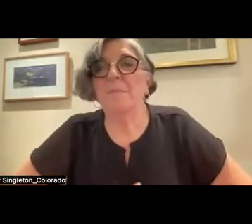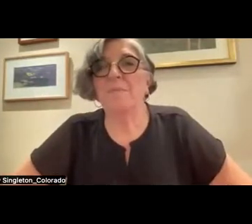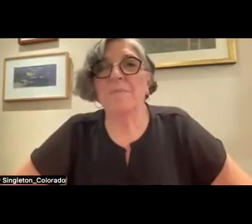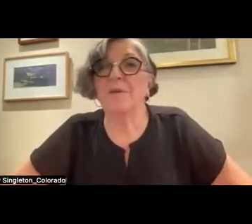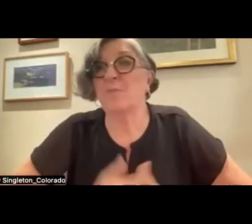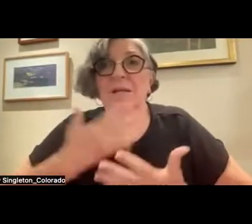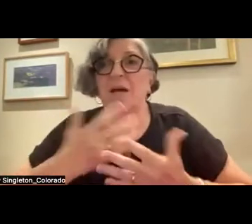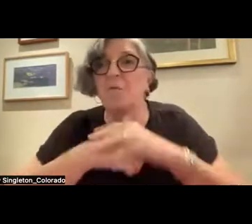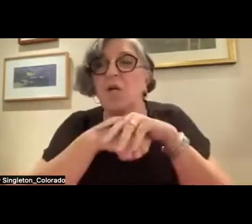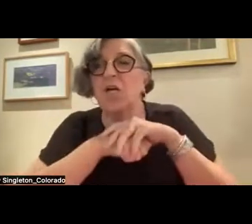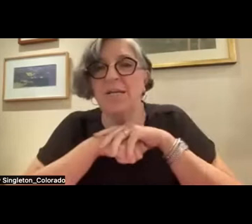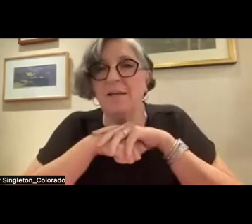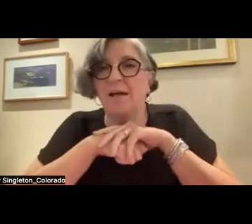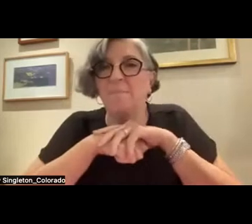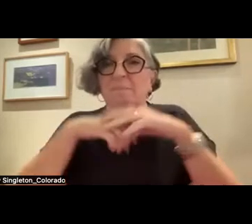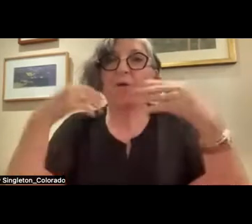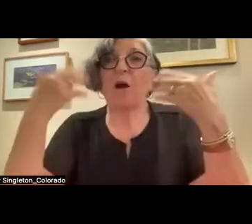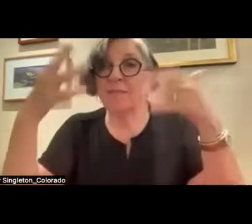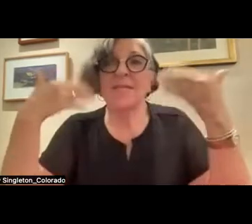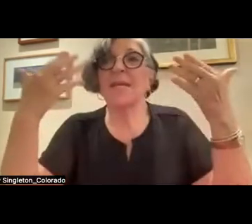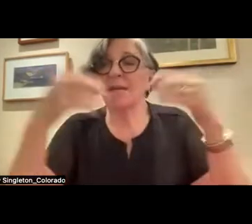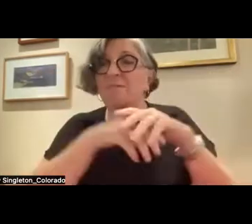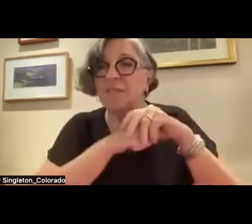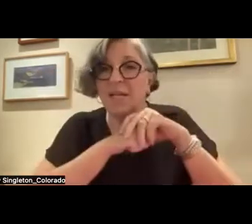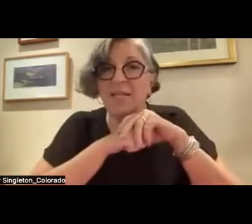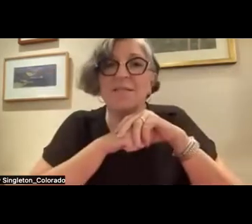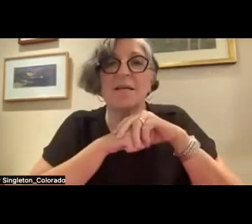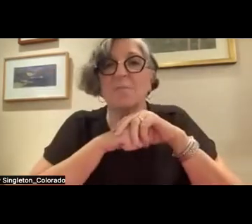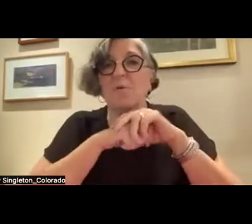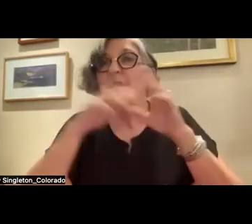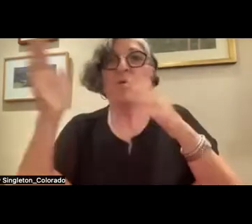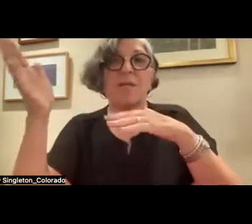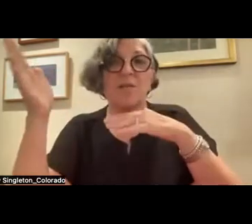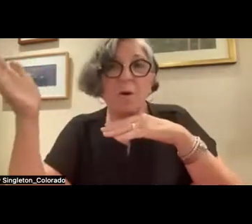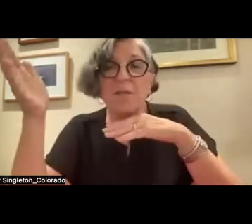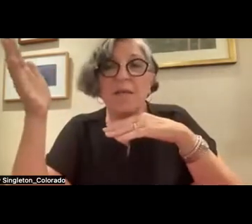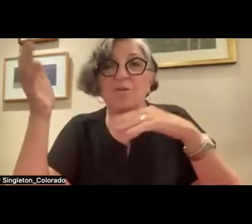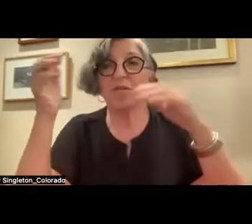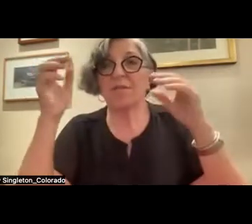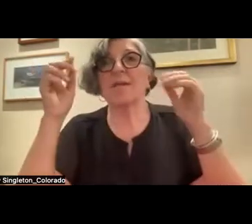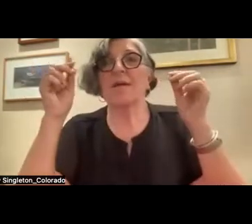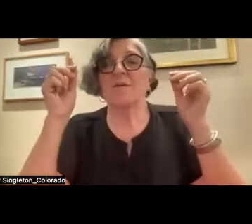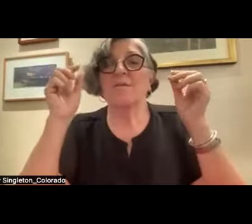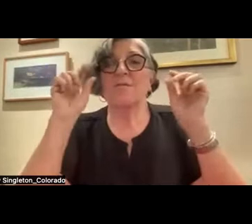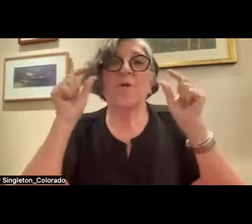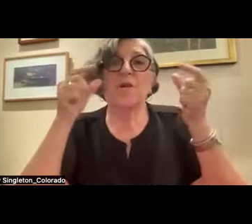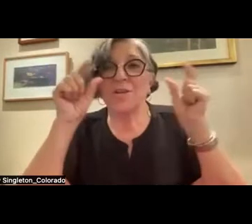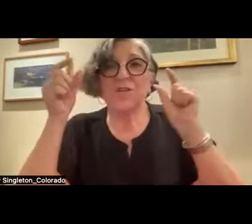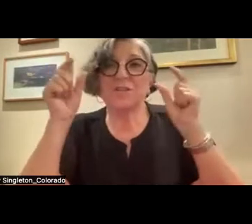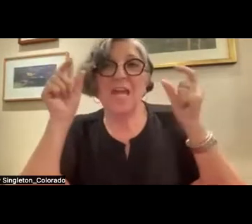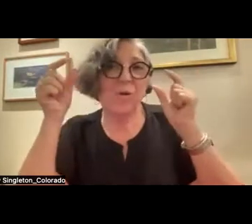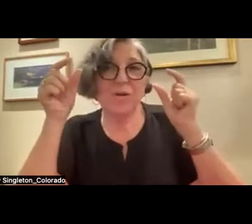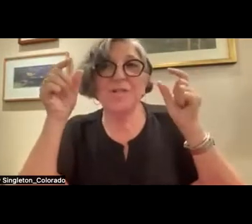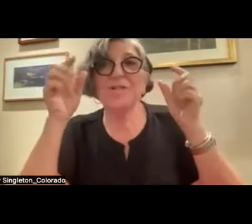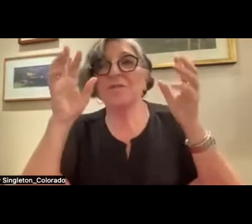Now, there's been a lot of work on processing of signs. We know that in spoken languages,